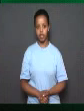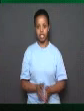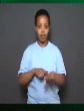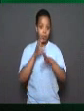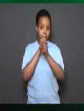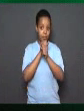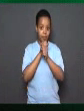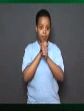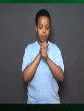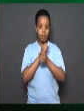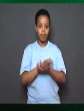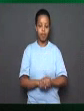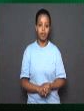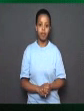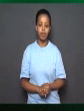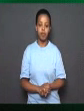Time's up!